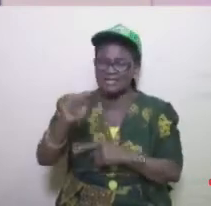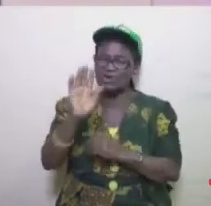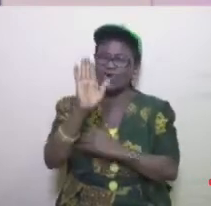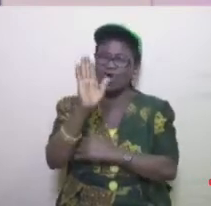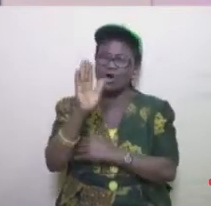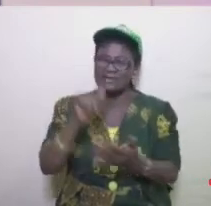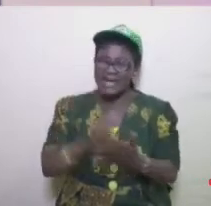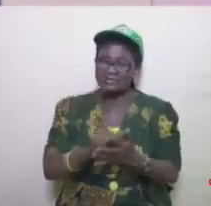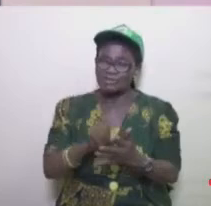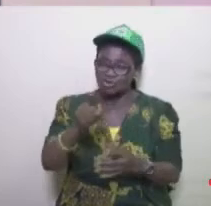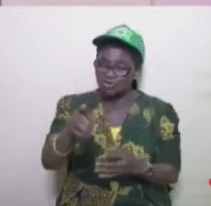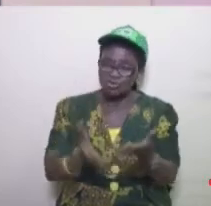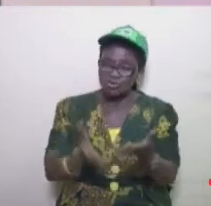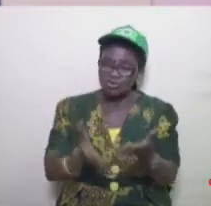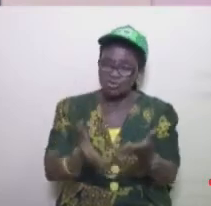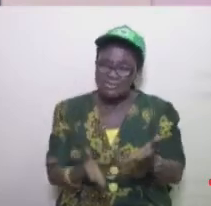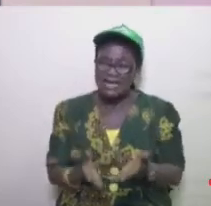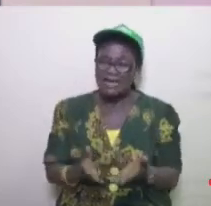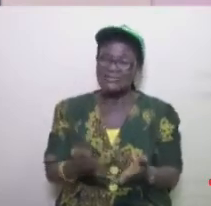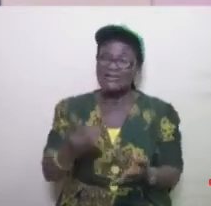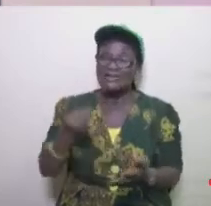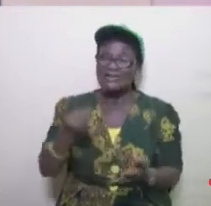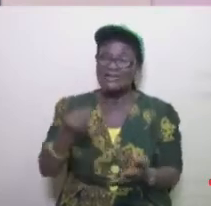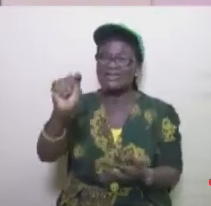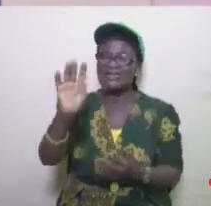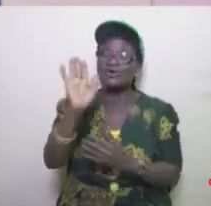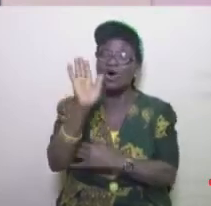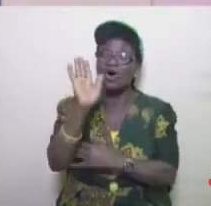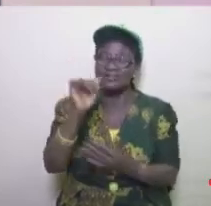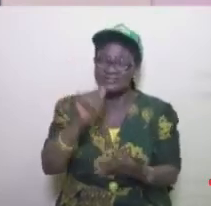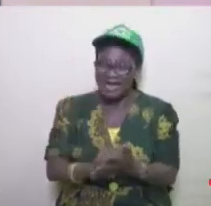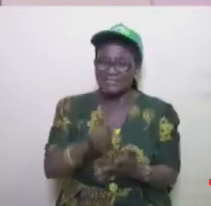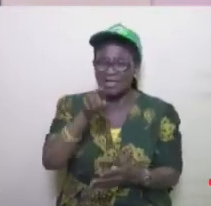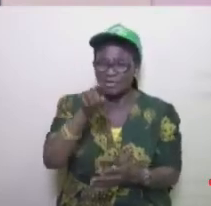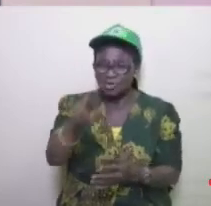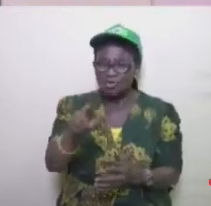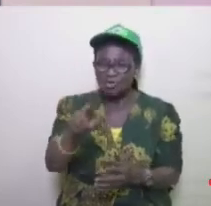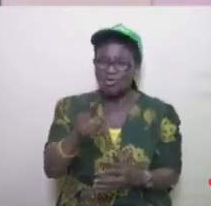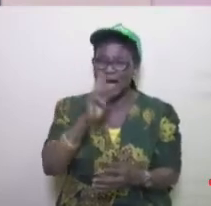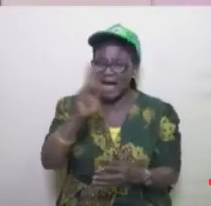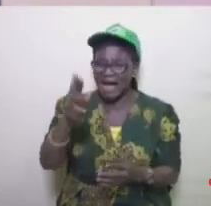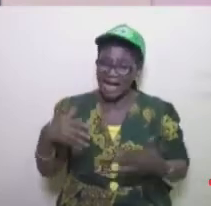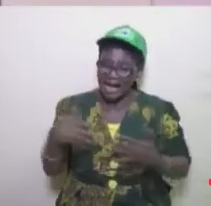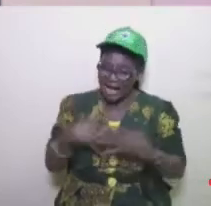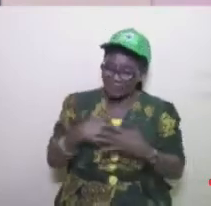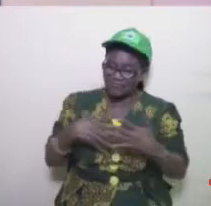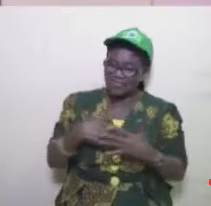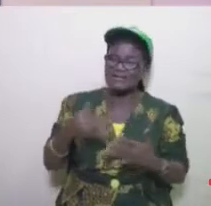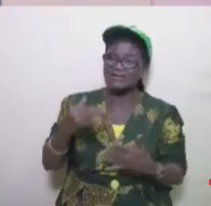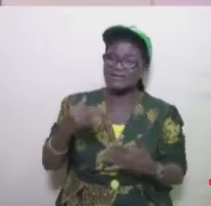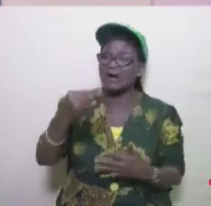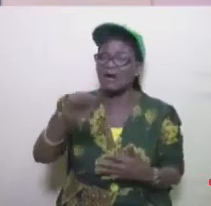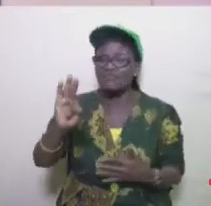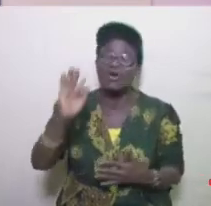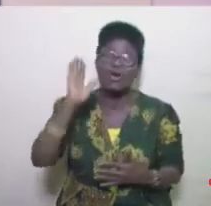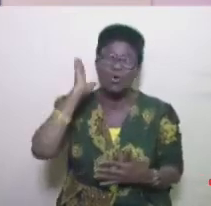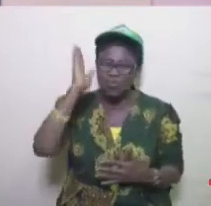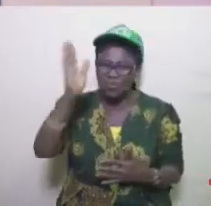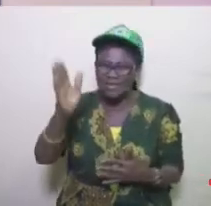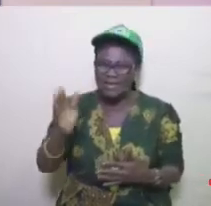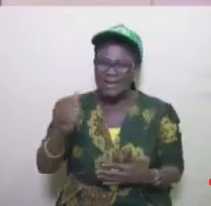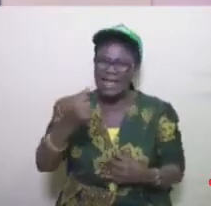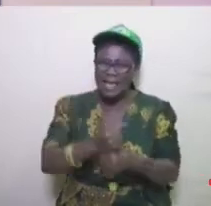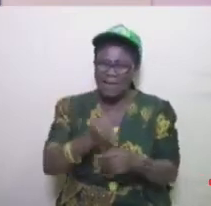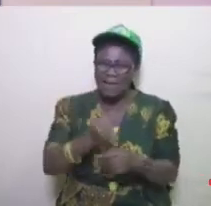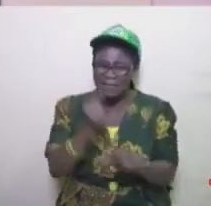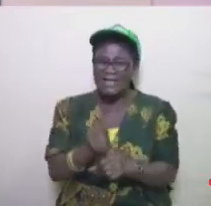the God that you are afraid of, we make